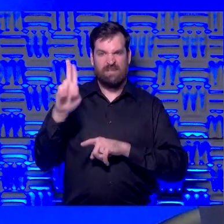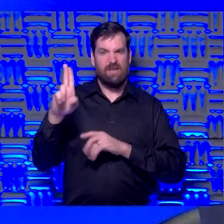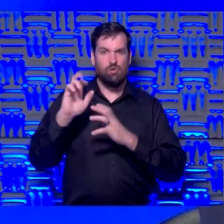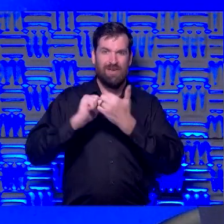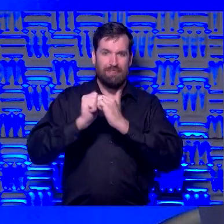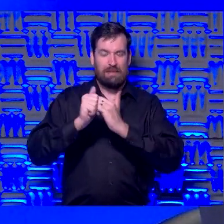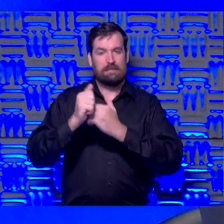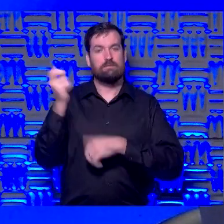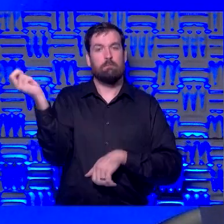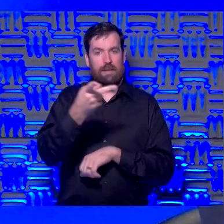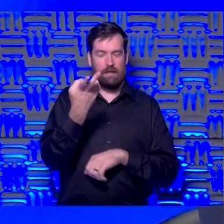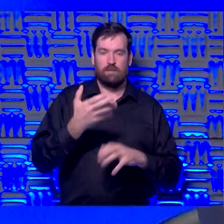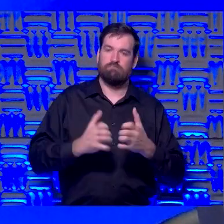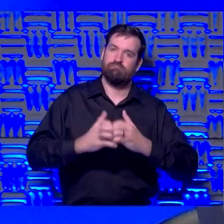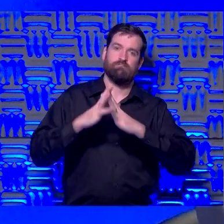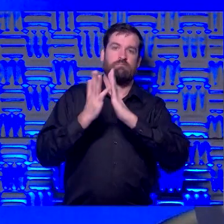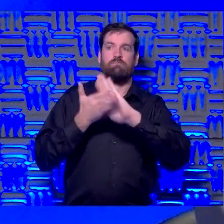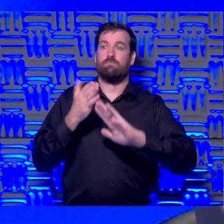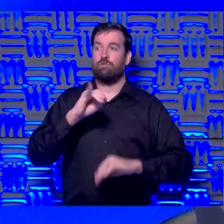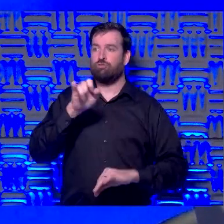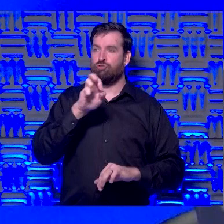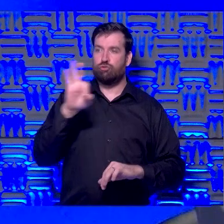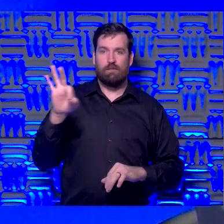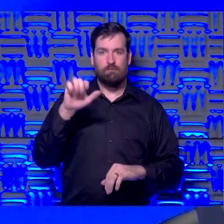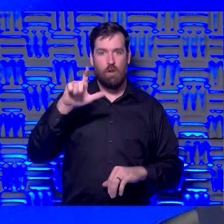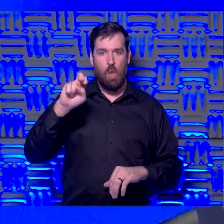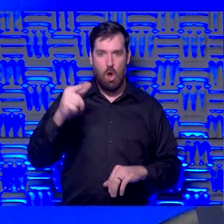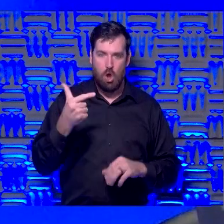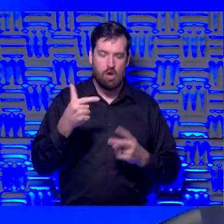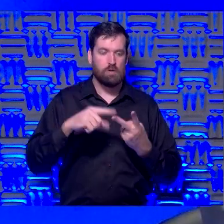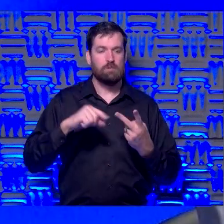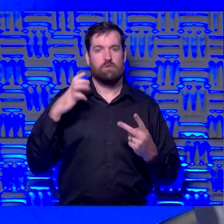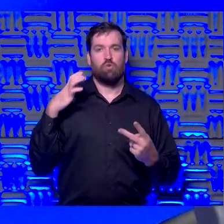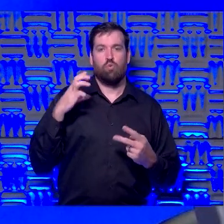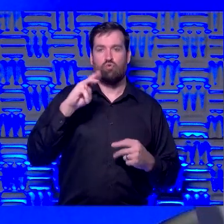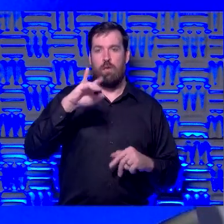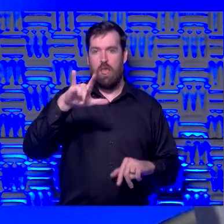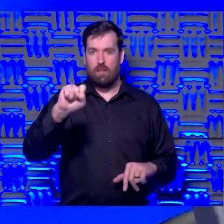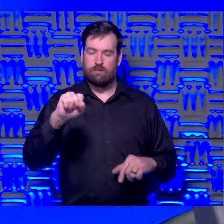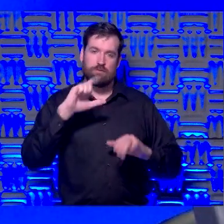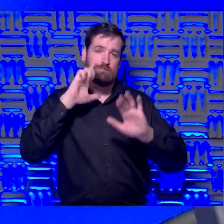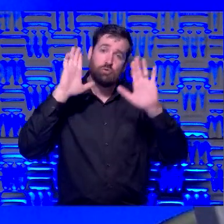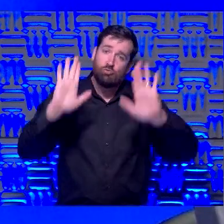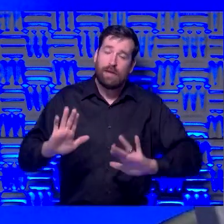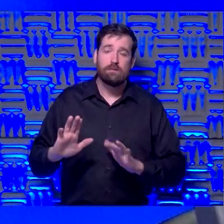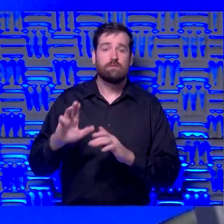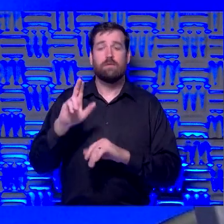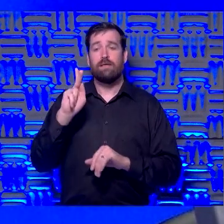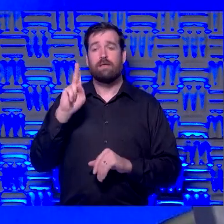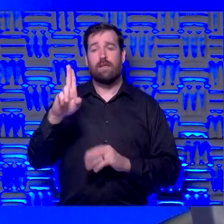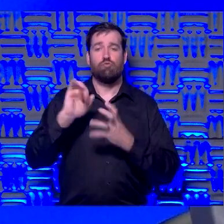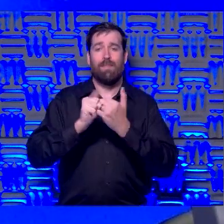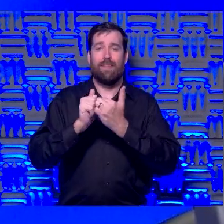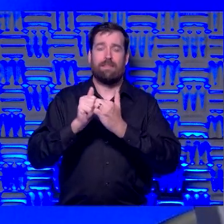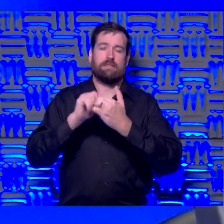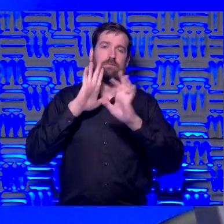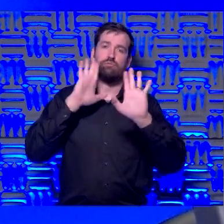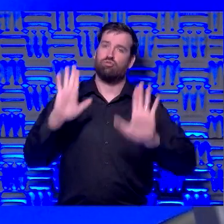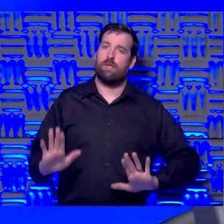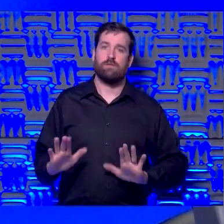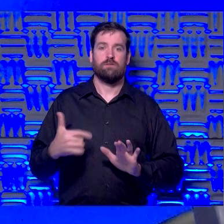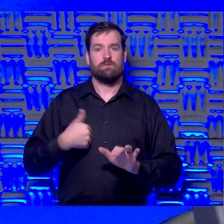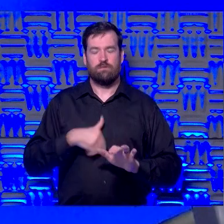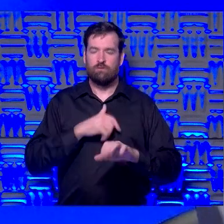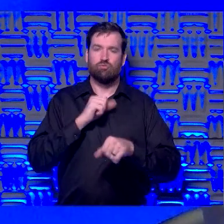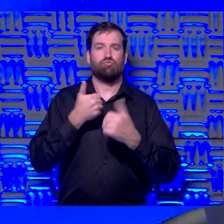back. Jeff Long has been great. Coach Miles has been great. Everybody, with KU athletics has been great. We are working to do